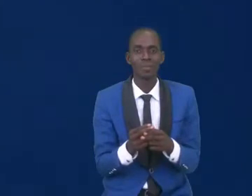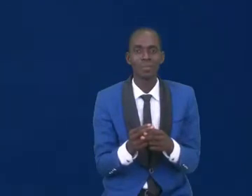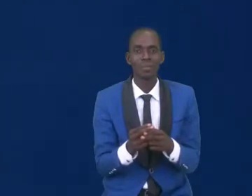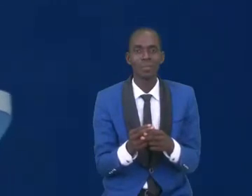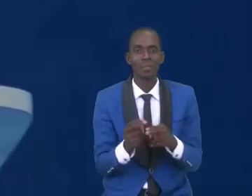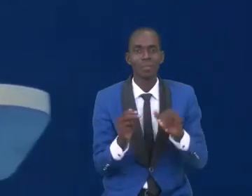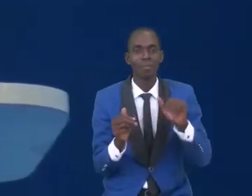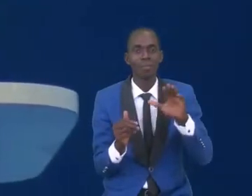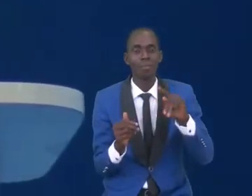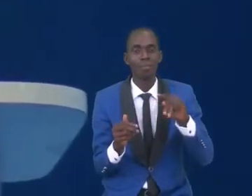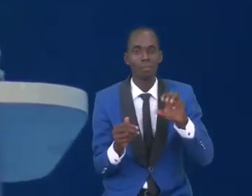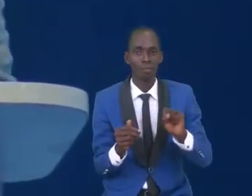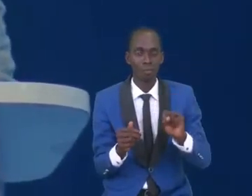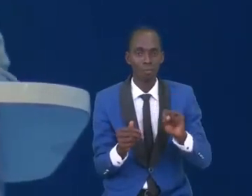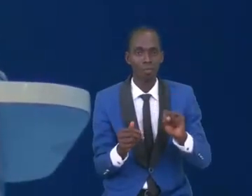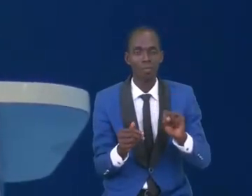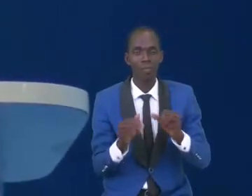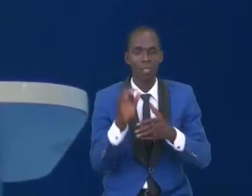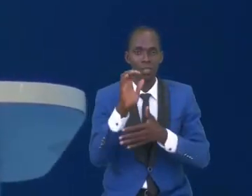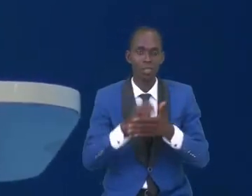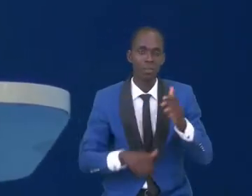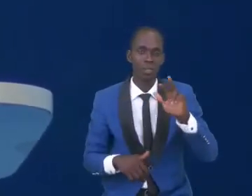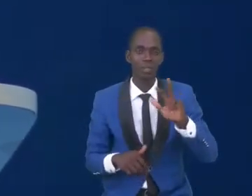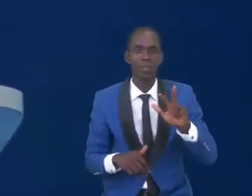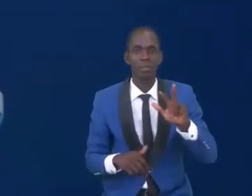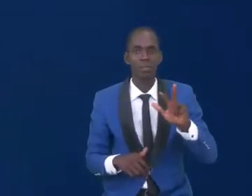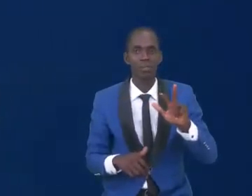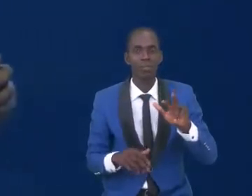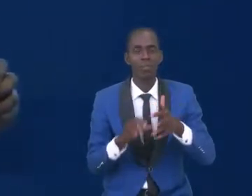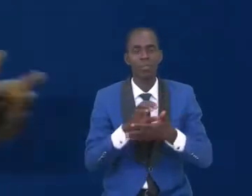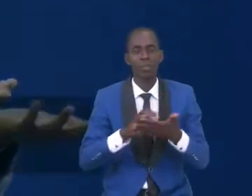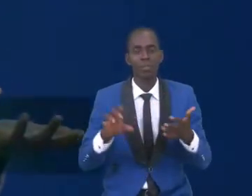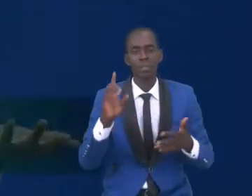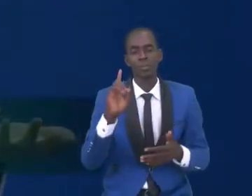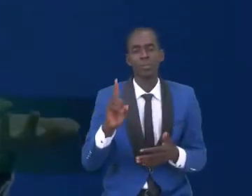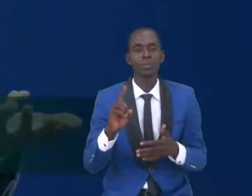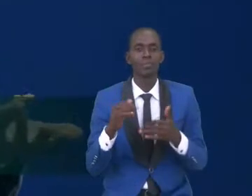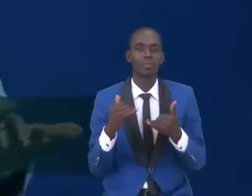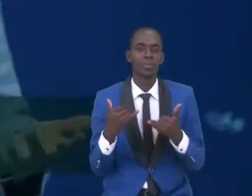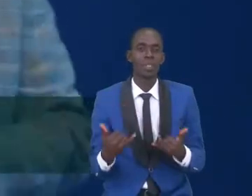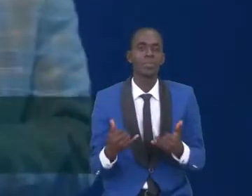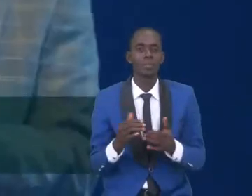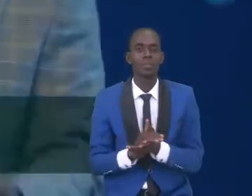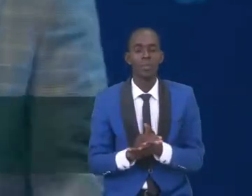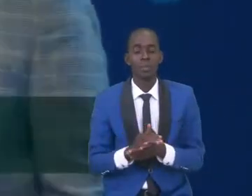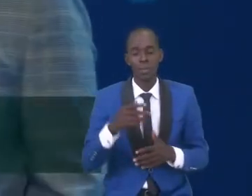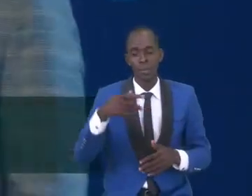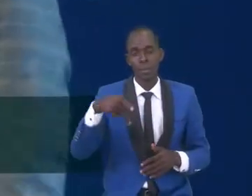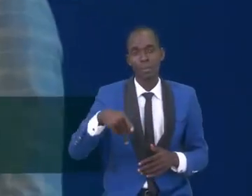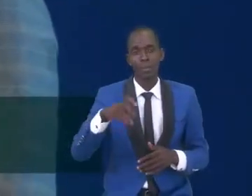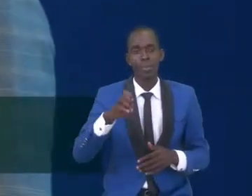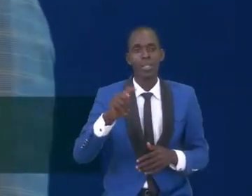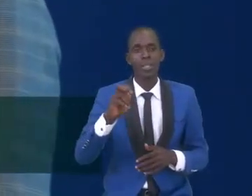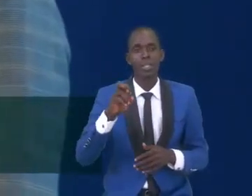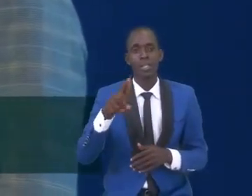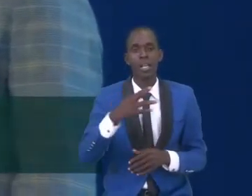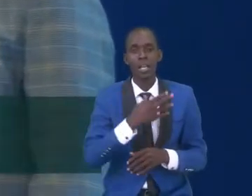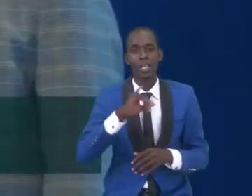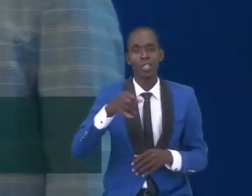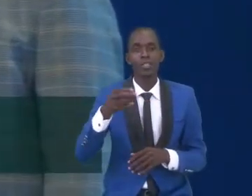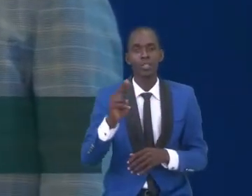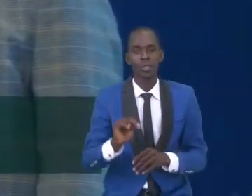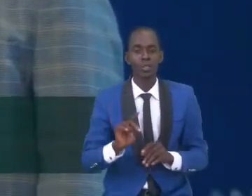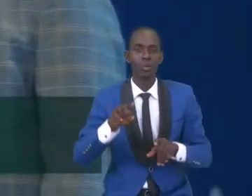Acts chapter 3, look at verse 1. Now, Peter and John went